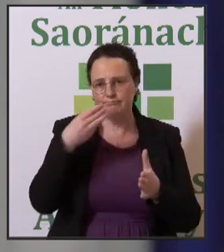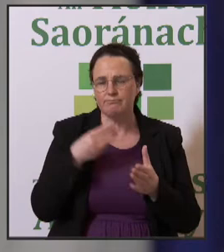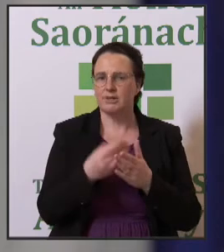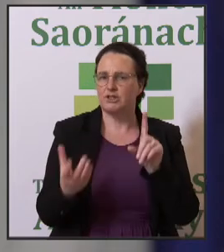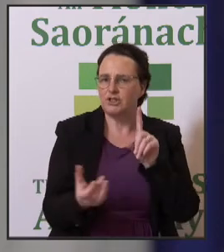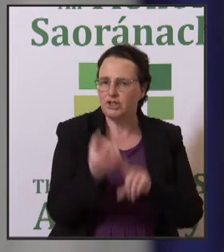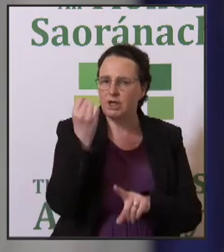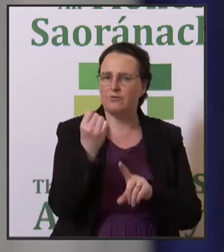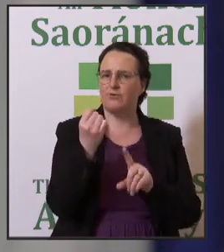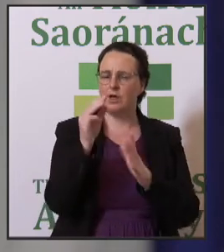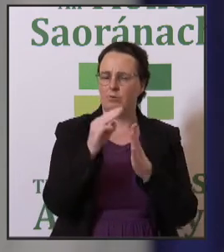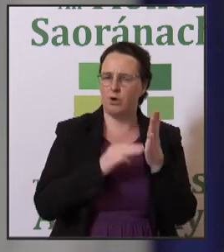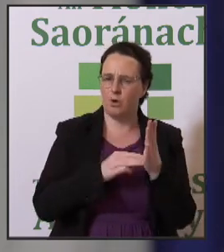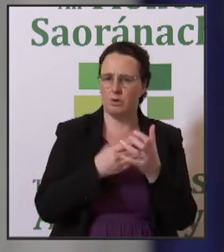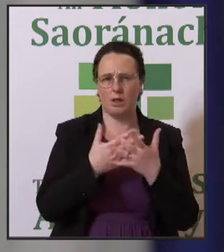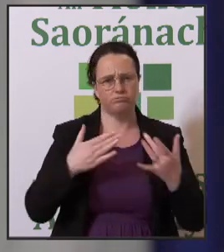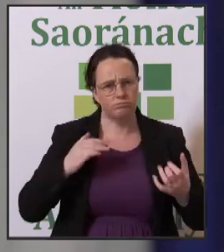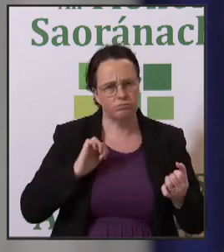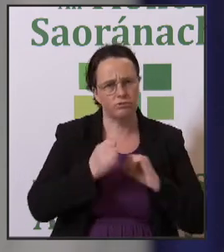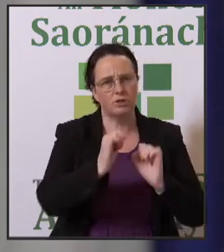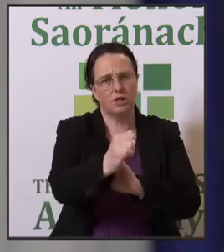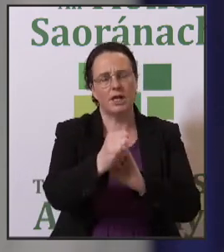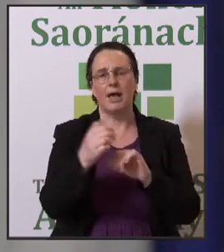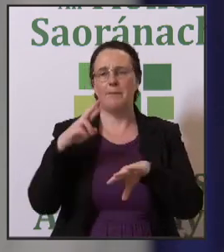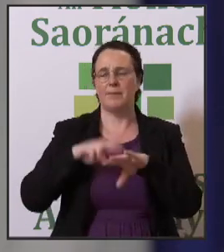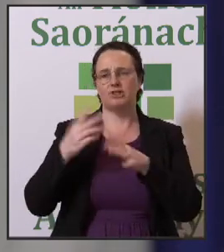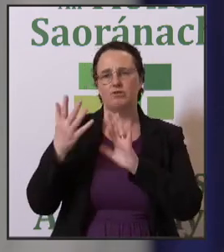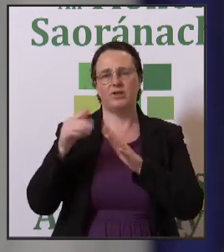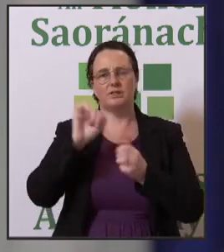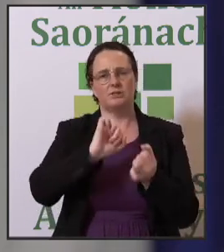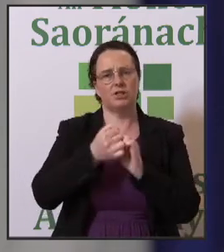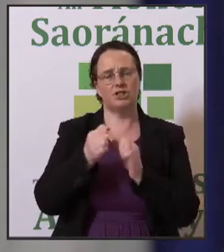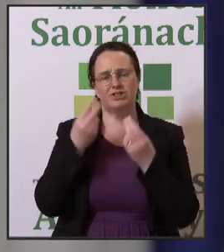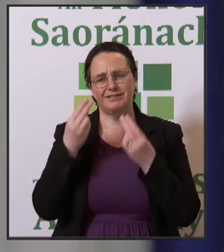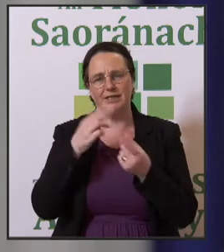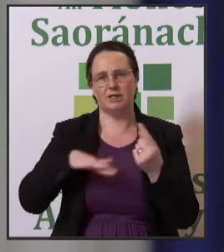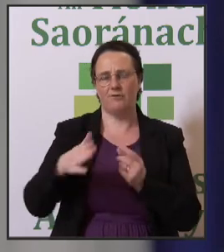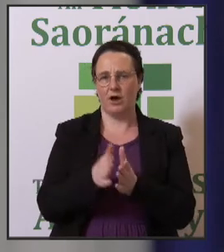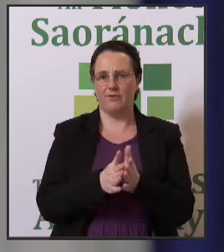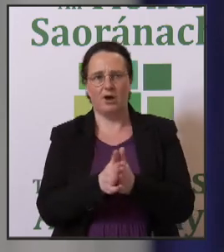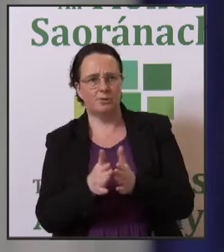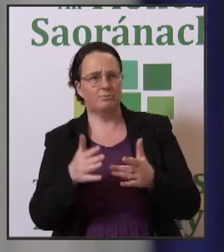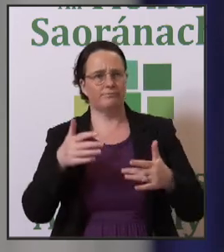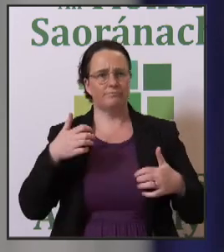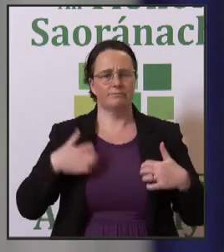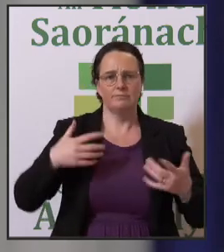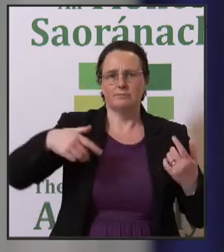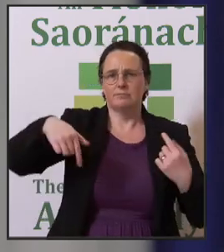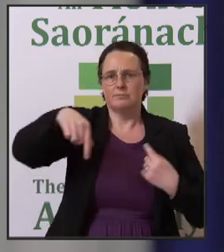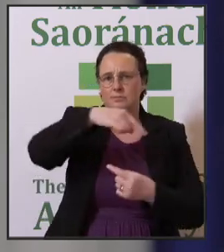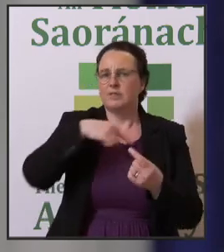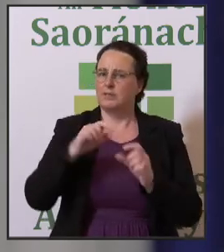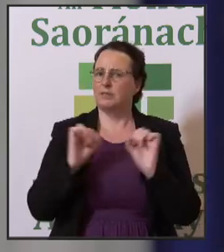of dynamic reform to better reflect the changing needs of a vibrant modern society. The programme